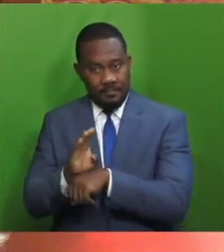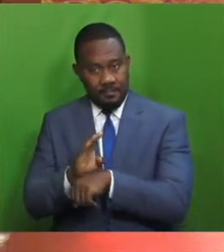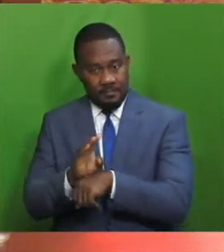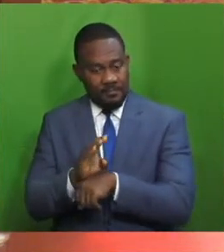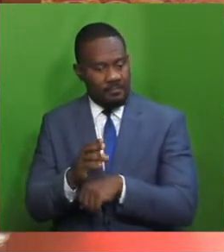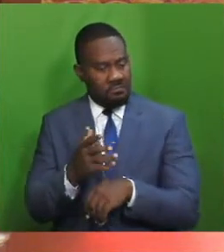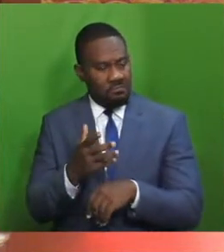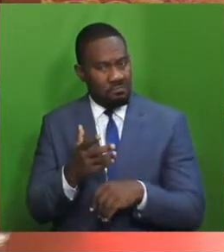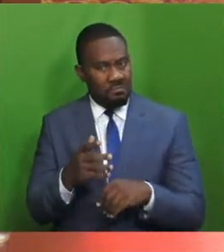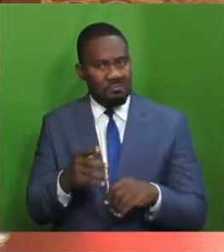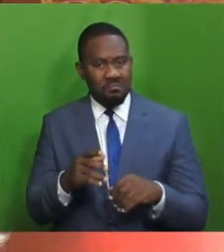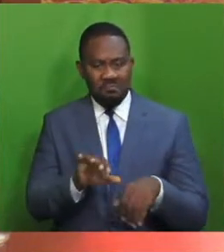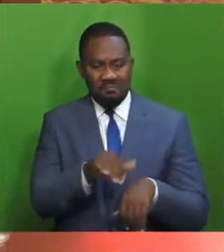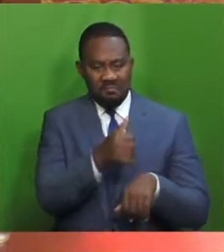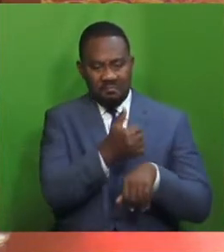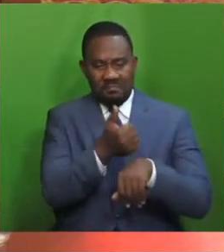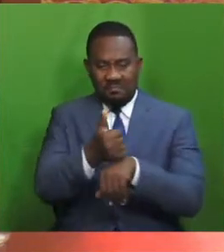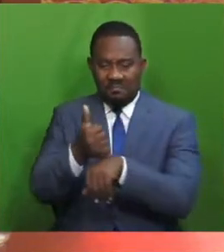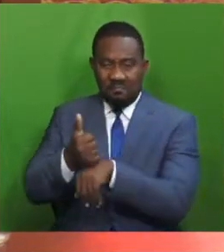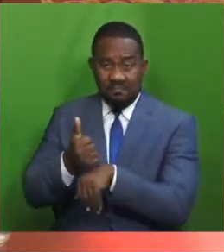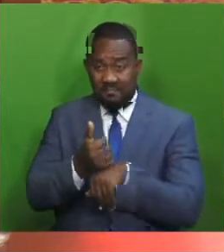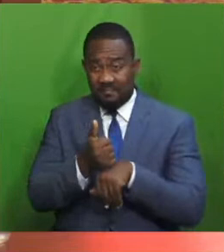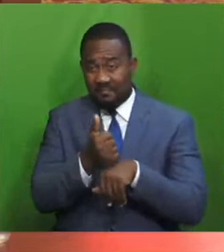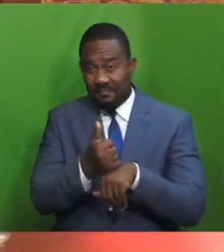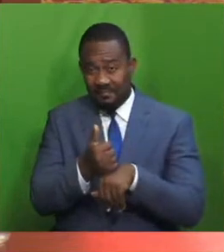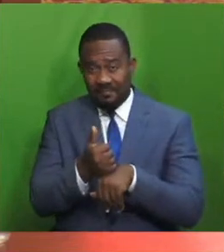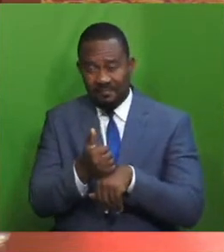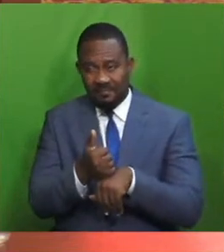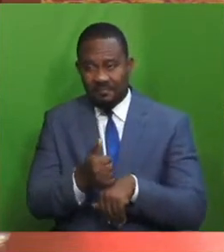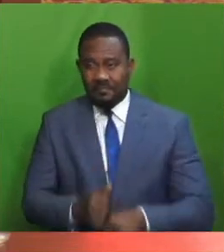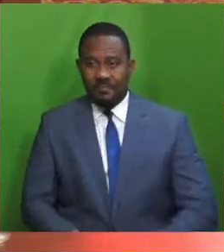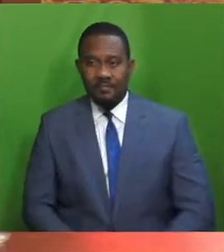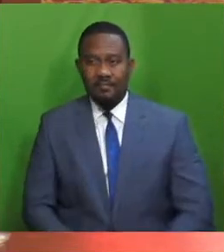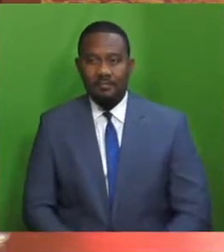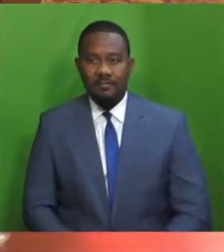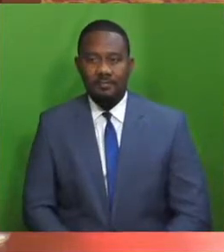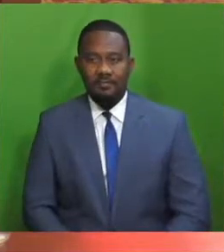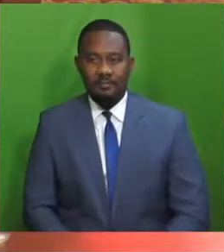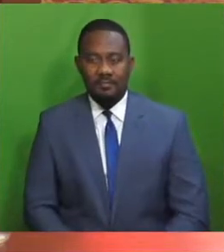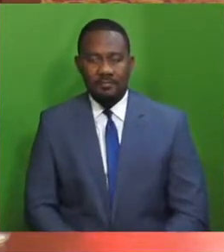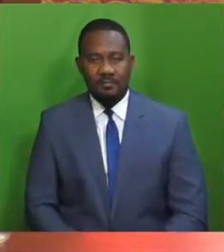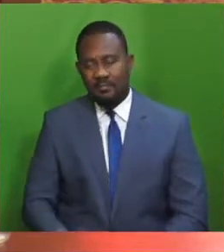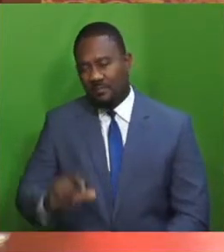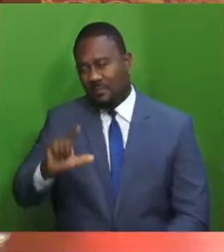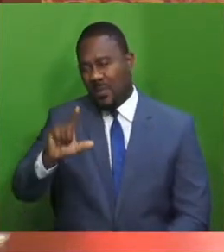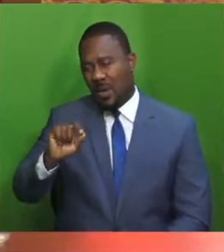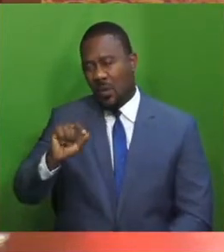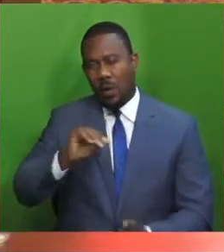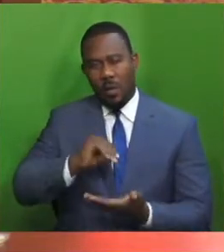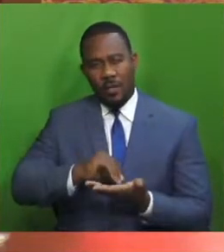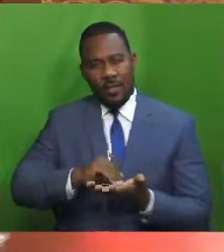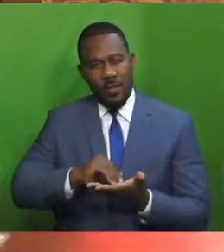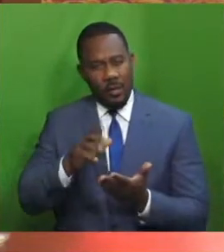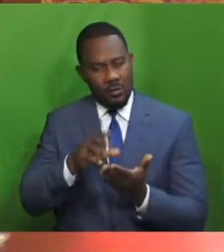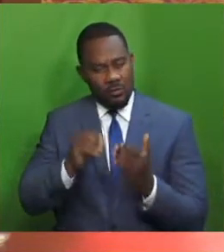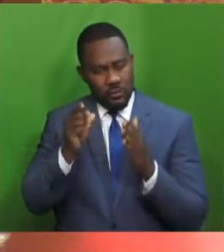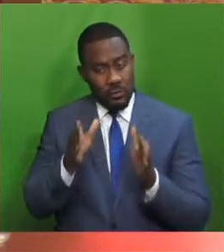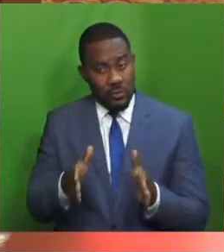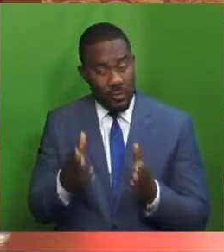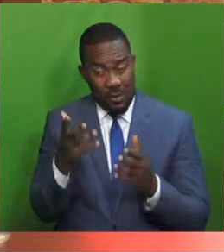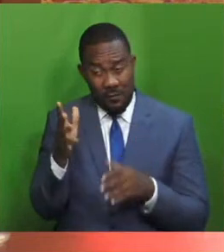hubs, have been set up across the country to build capacity of entrepreneurs. 20,000 students have, by the beginning of